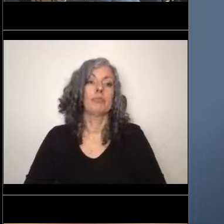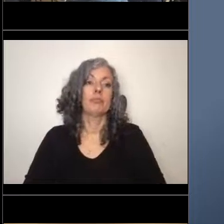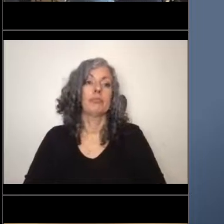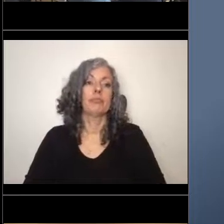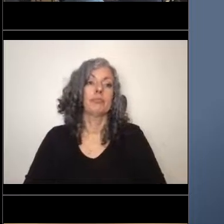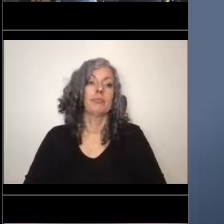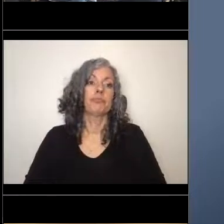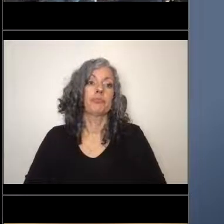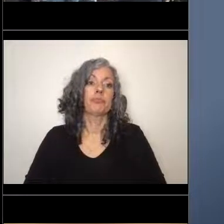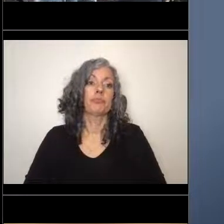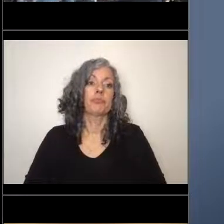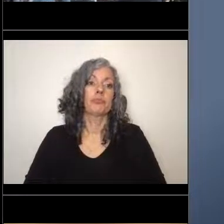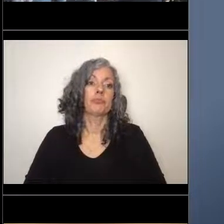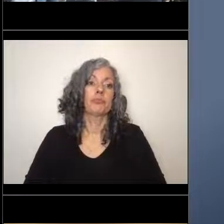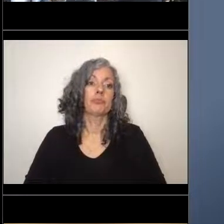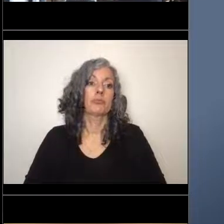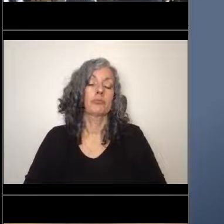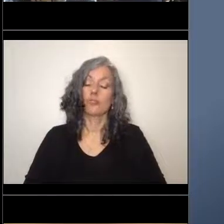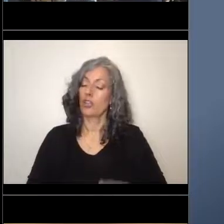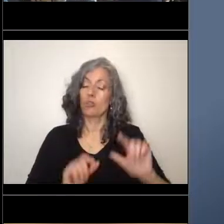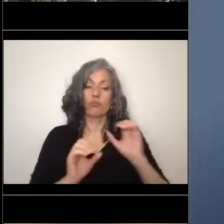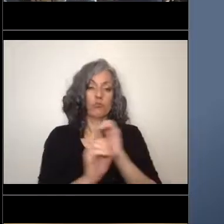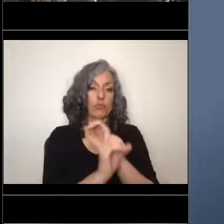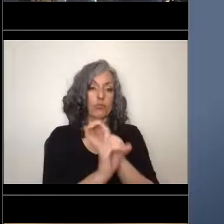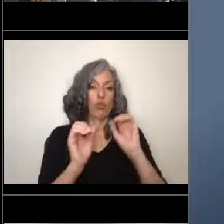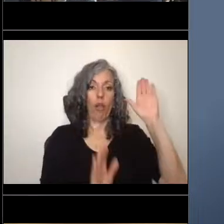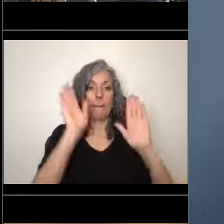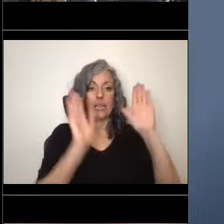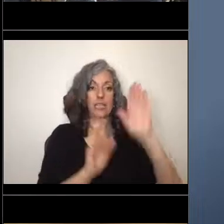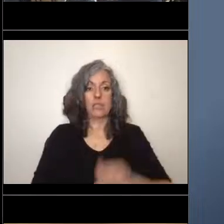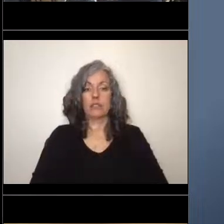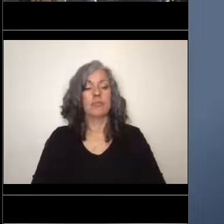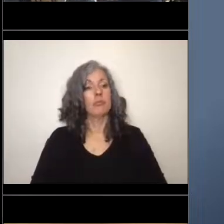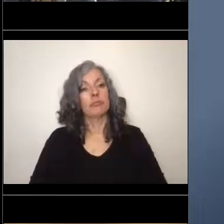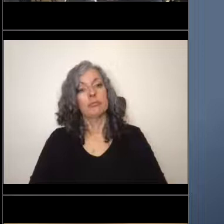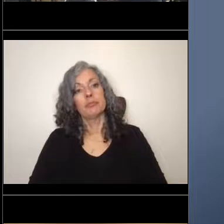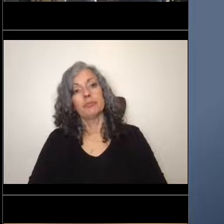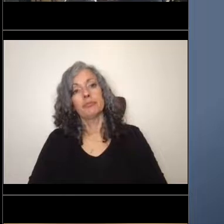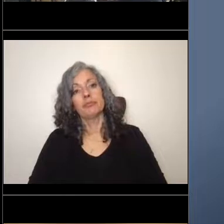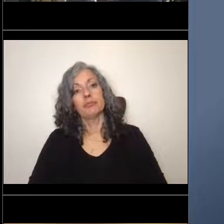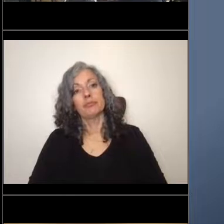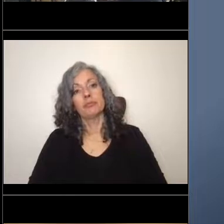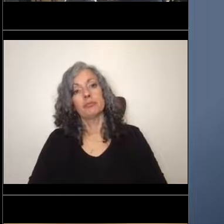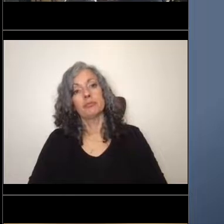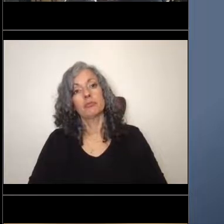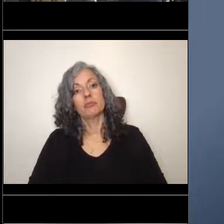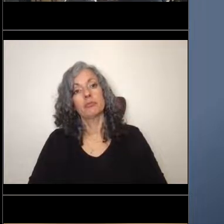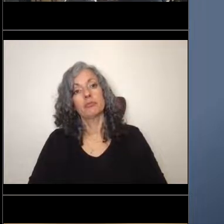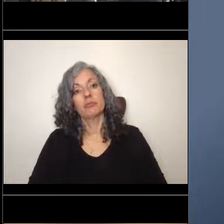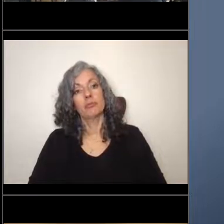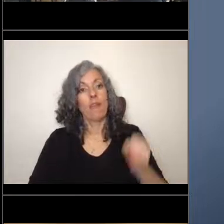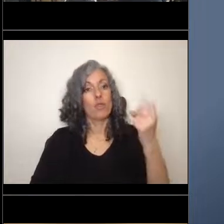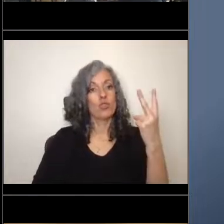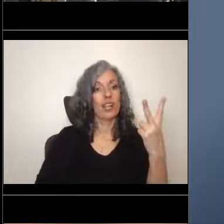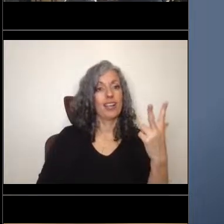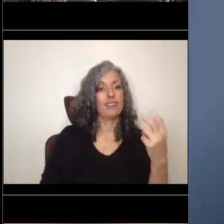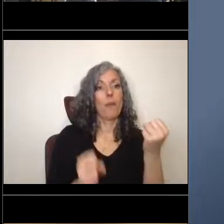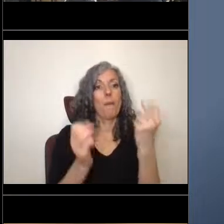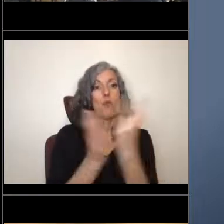We have no public comment on this. Commissioners, make a motion? So moved. Davis? Second. Second. Lou, all those in